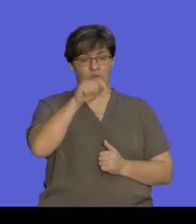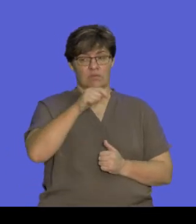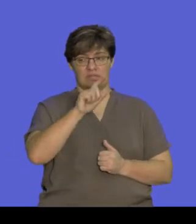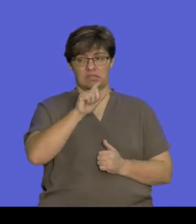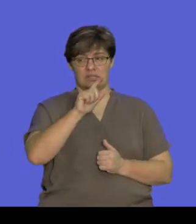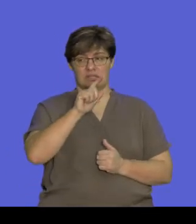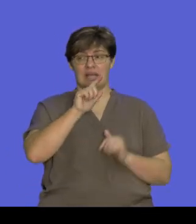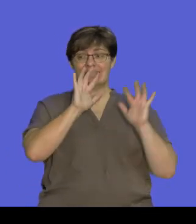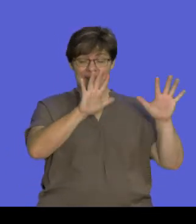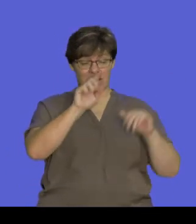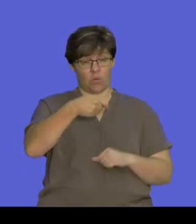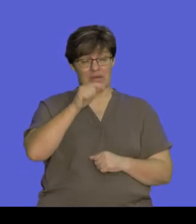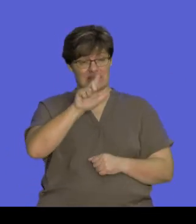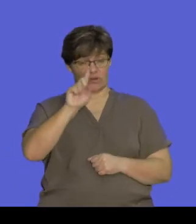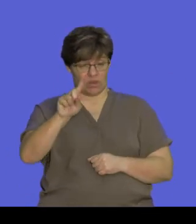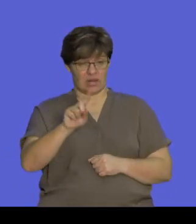10.71 and